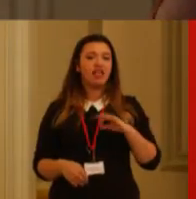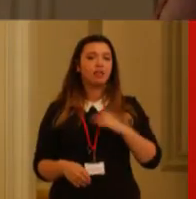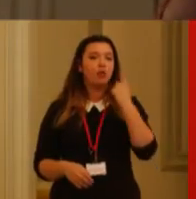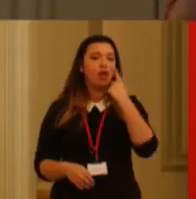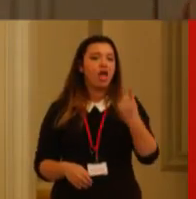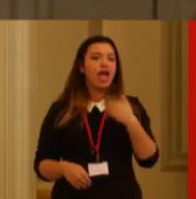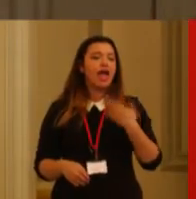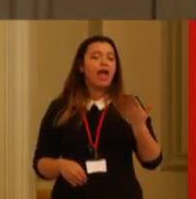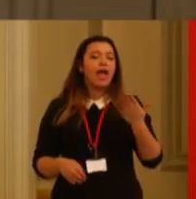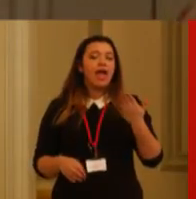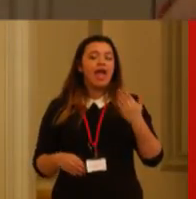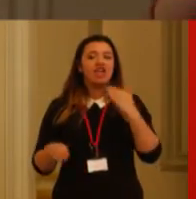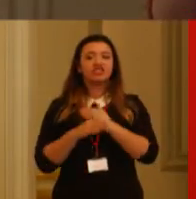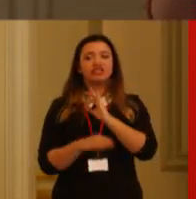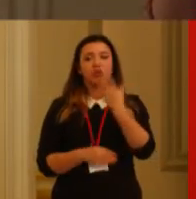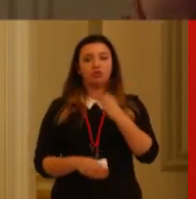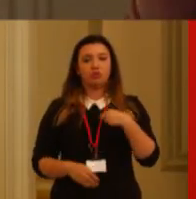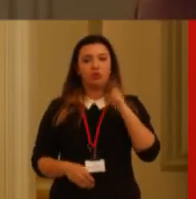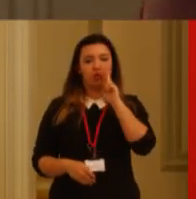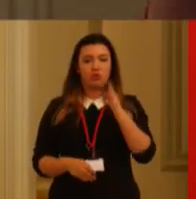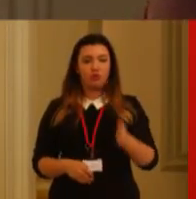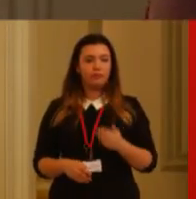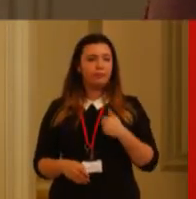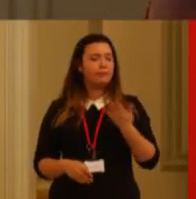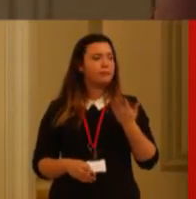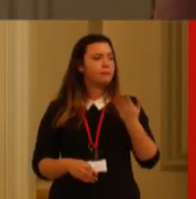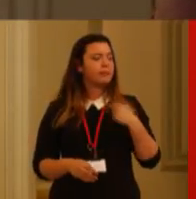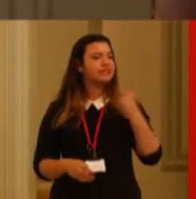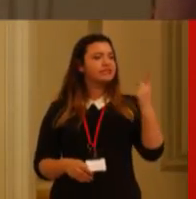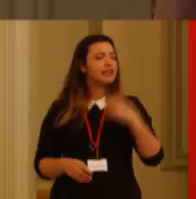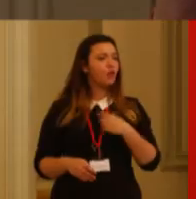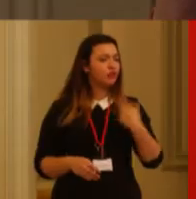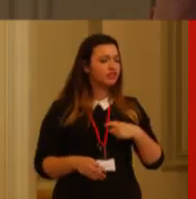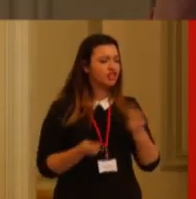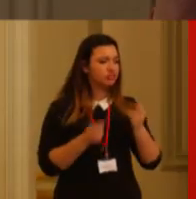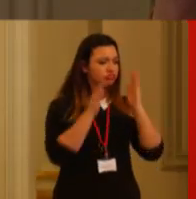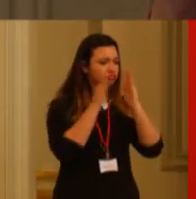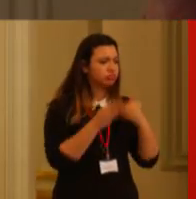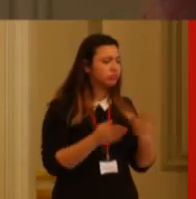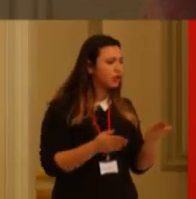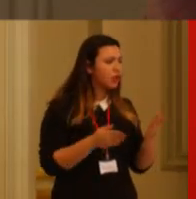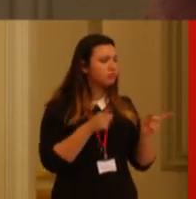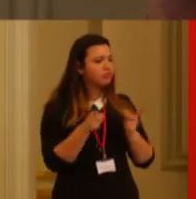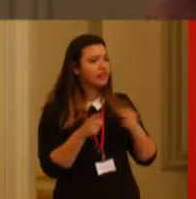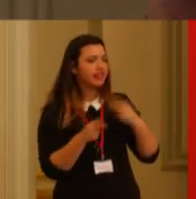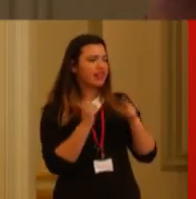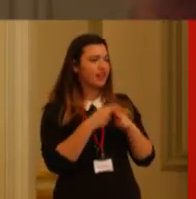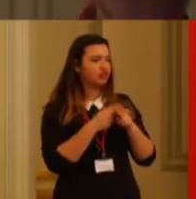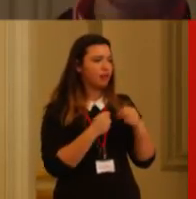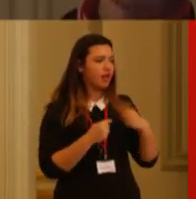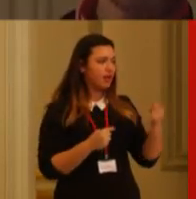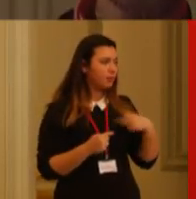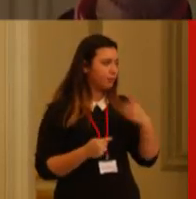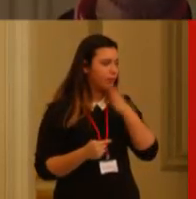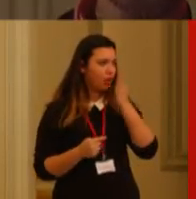there's like inequality in terms of access to opportunity and also ability to overcome challenges. Now that you've had so